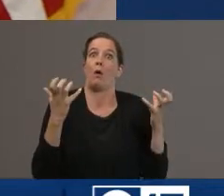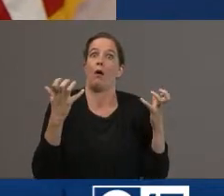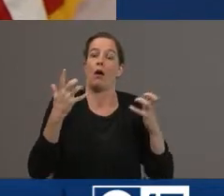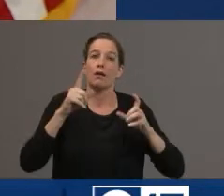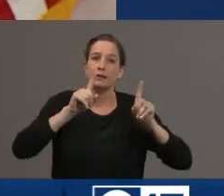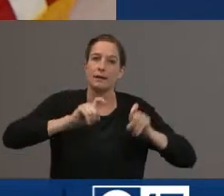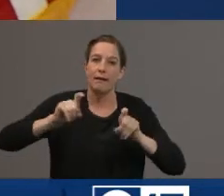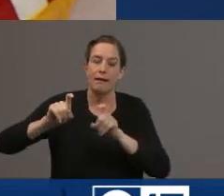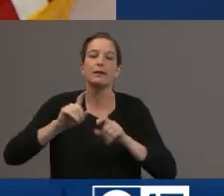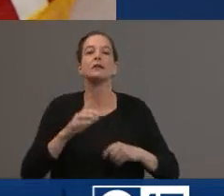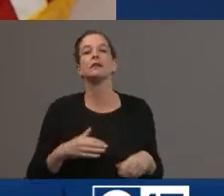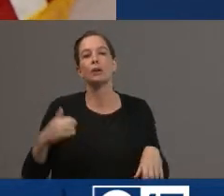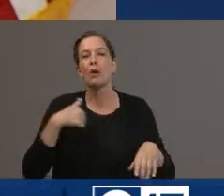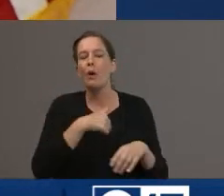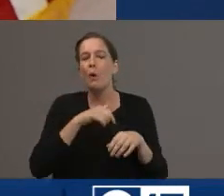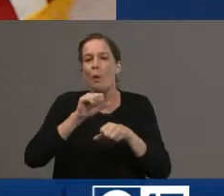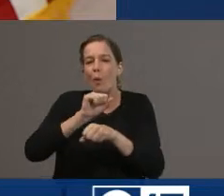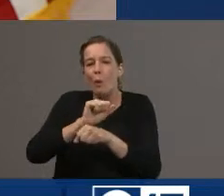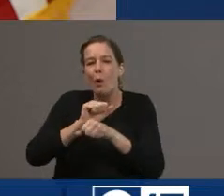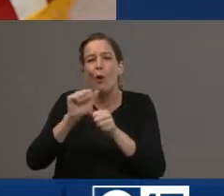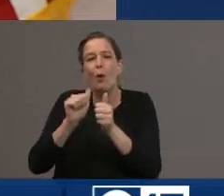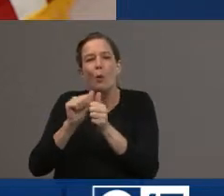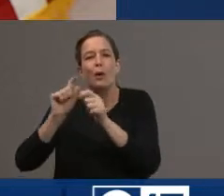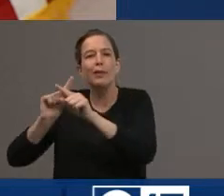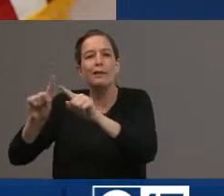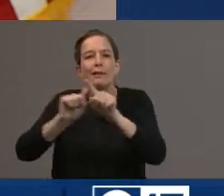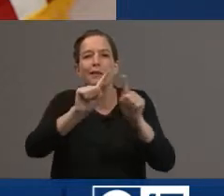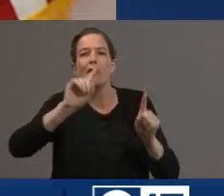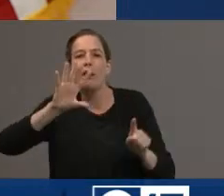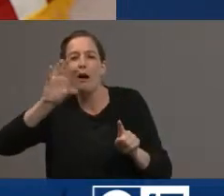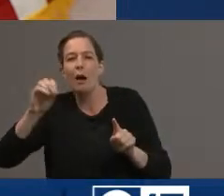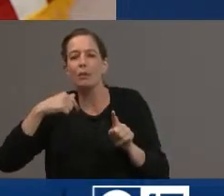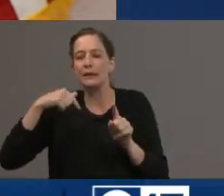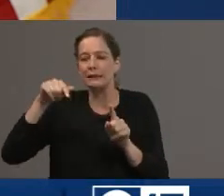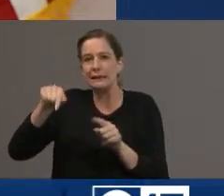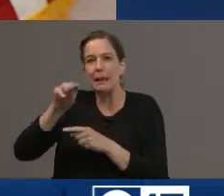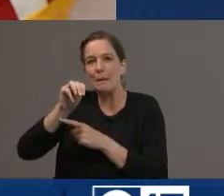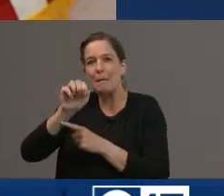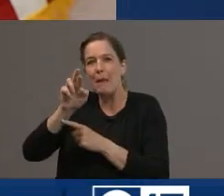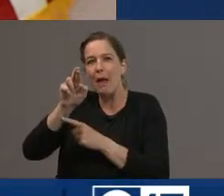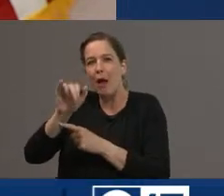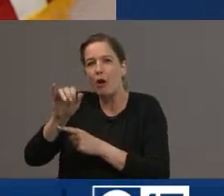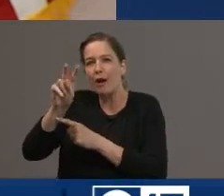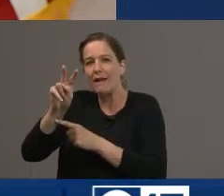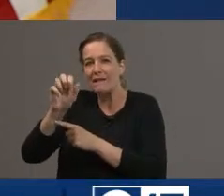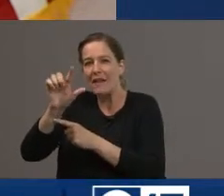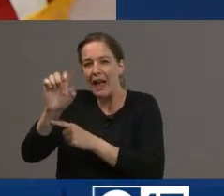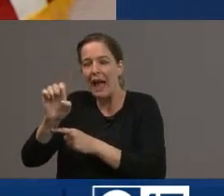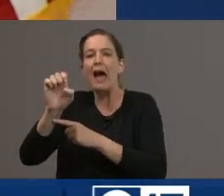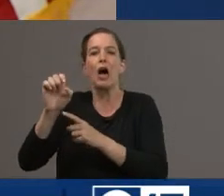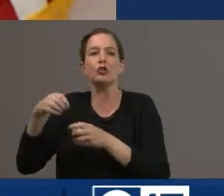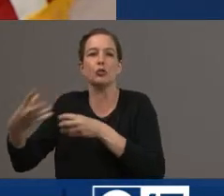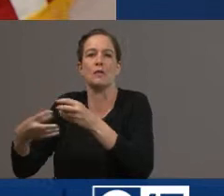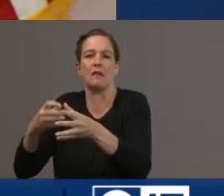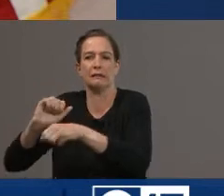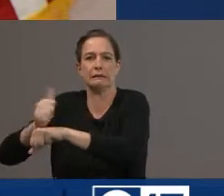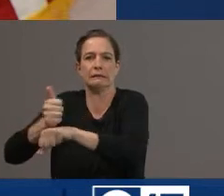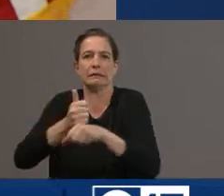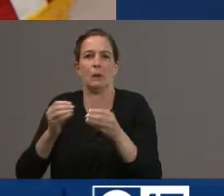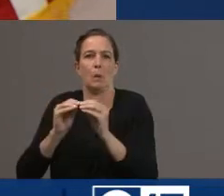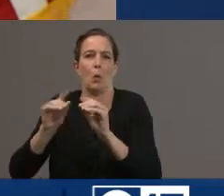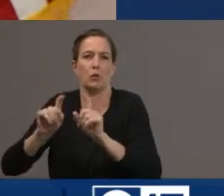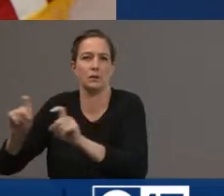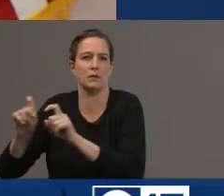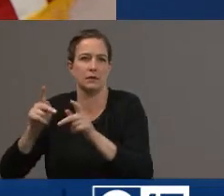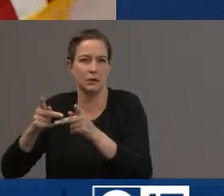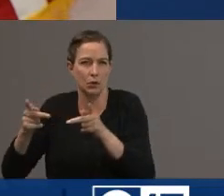to increase the community-based testing in the West Phoenix and Maryvale area. We have offered providers additional